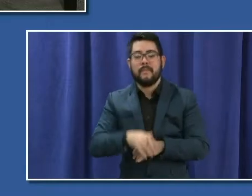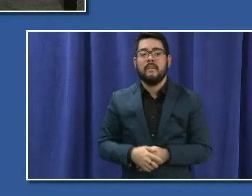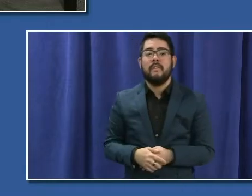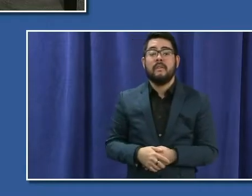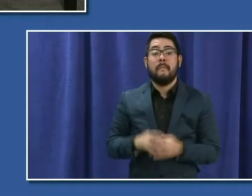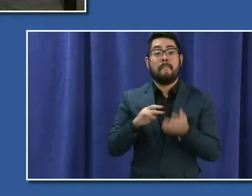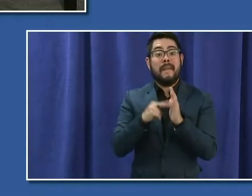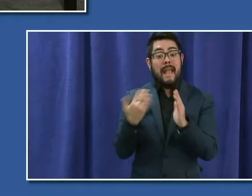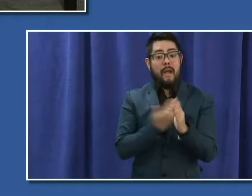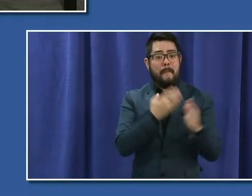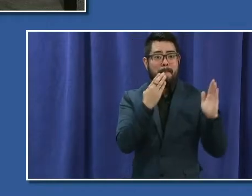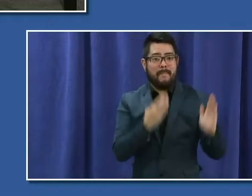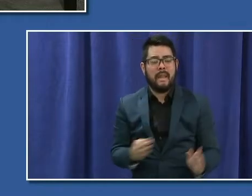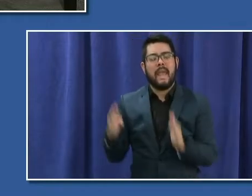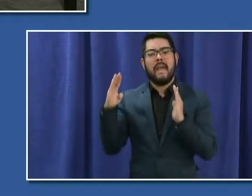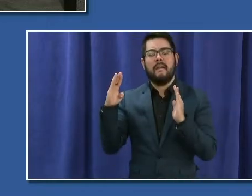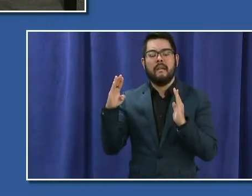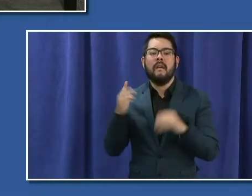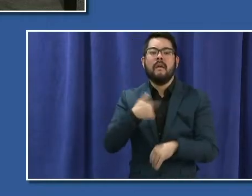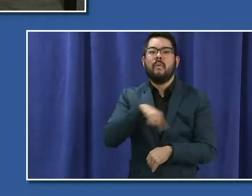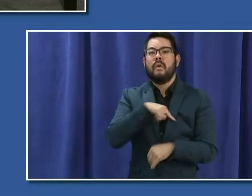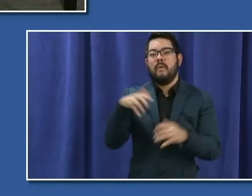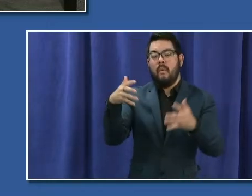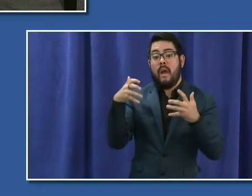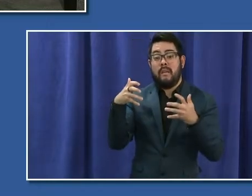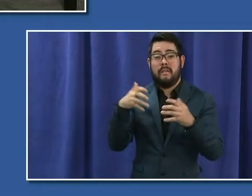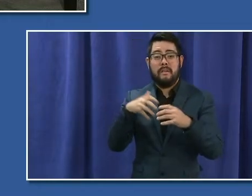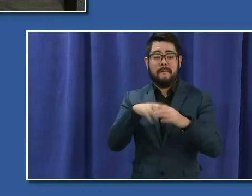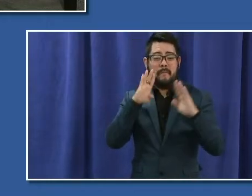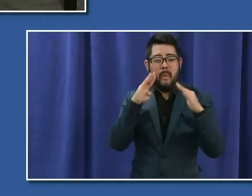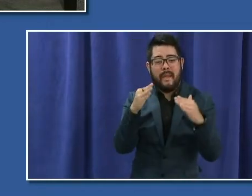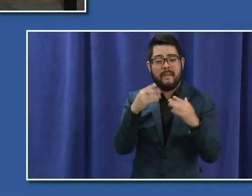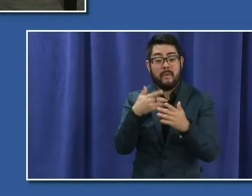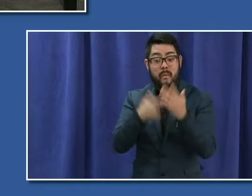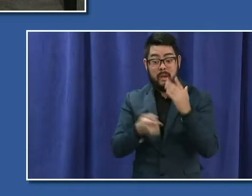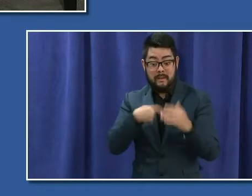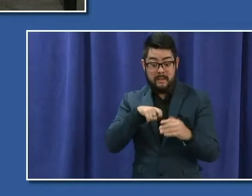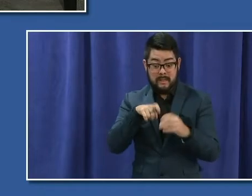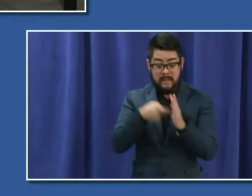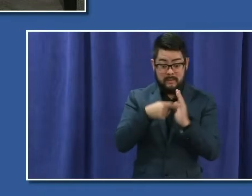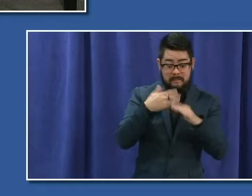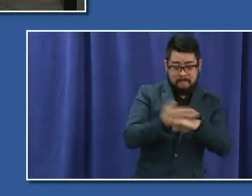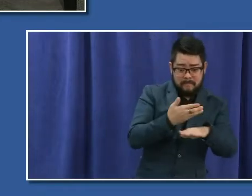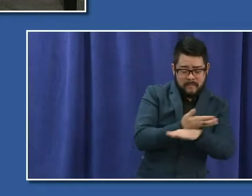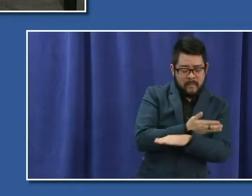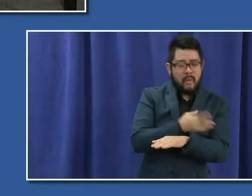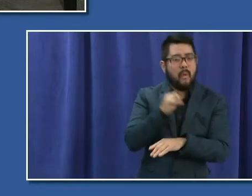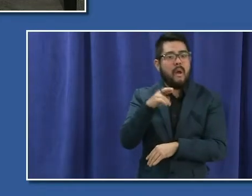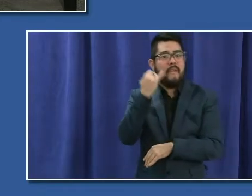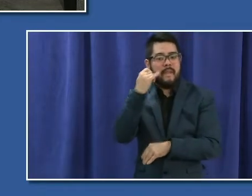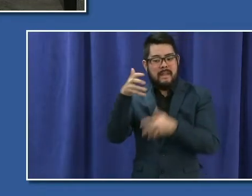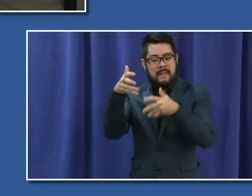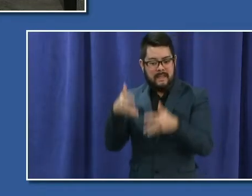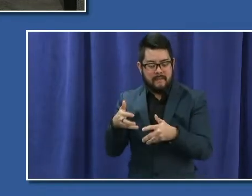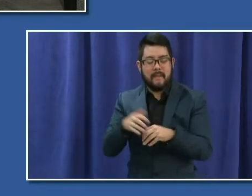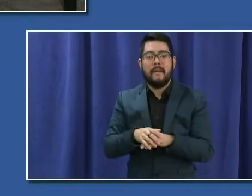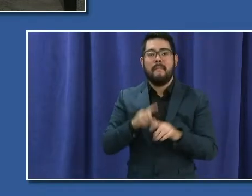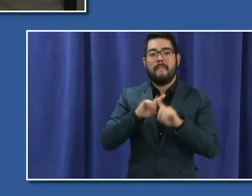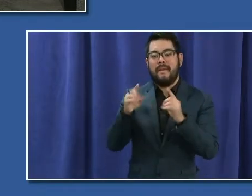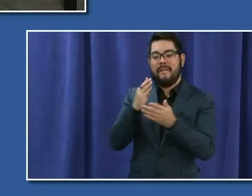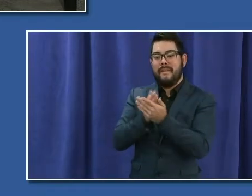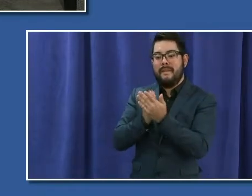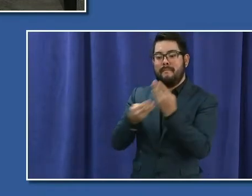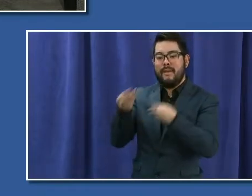to really chip away at that infrastructure need. And as the budget director talked about, as we lay out our